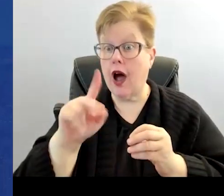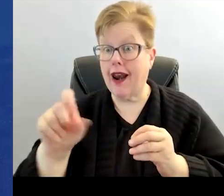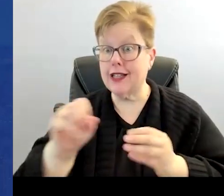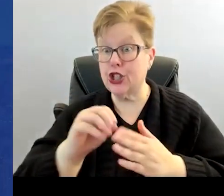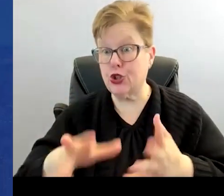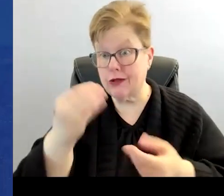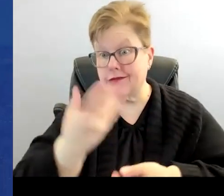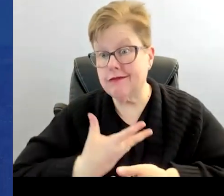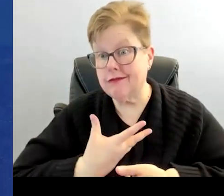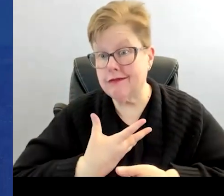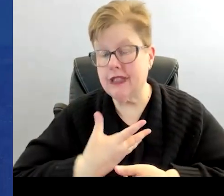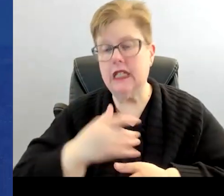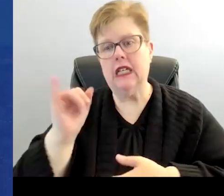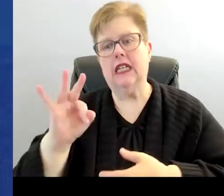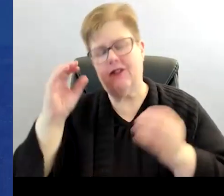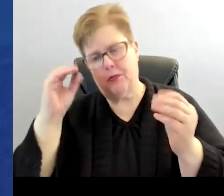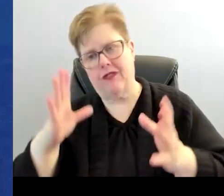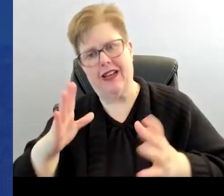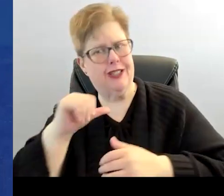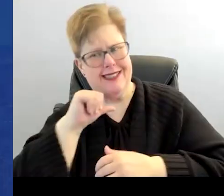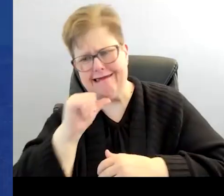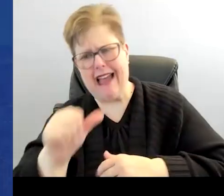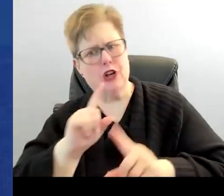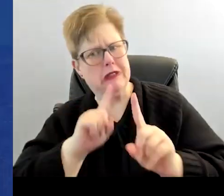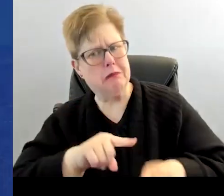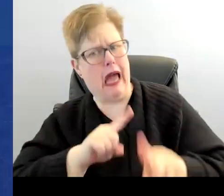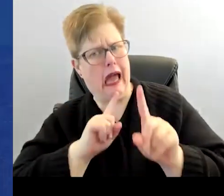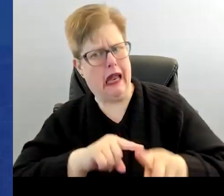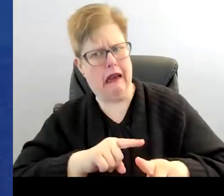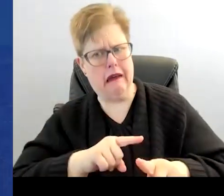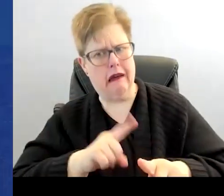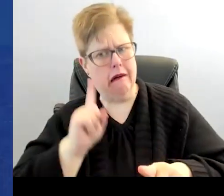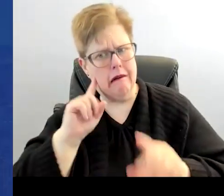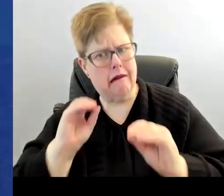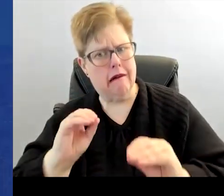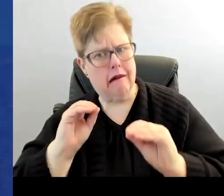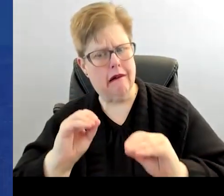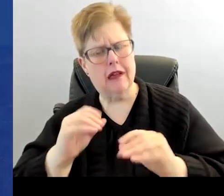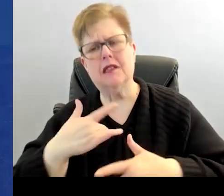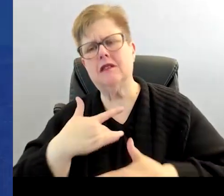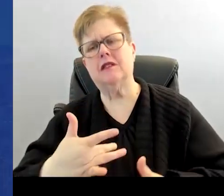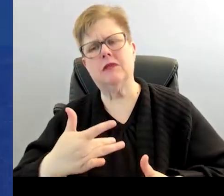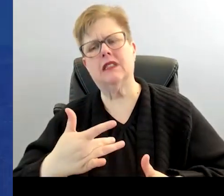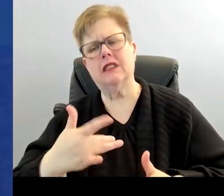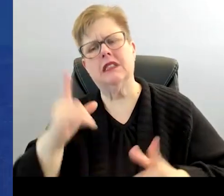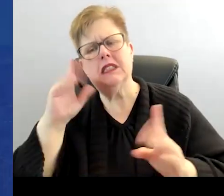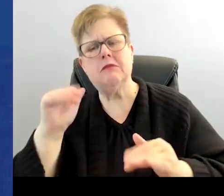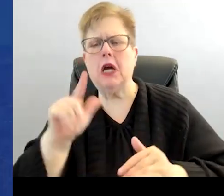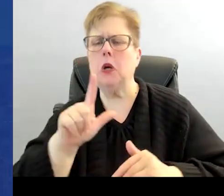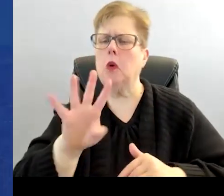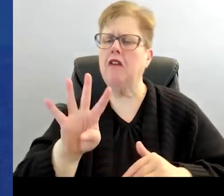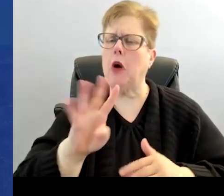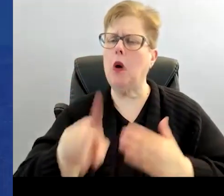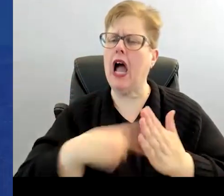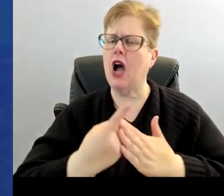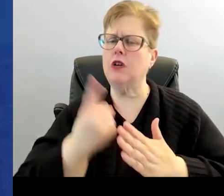So if a professor rather, is not responding, and we typically say expect 24 hours